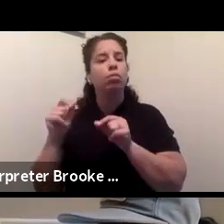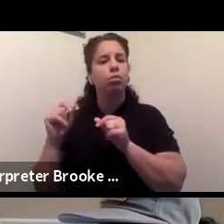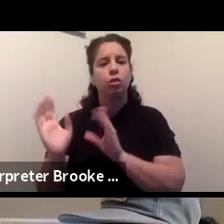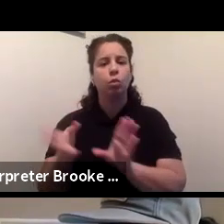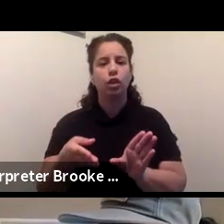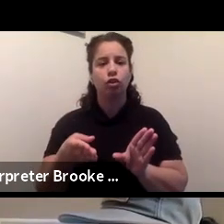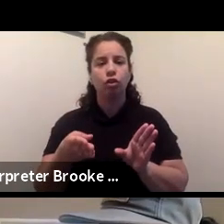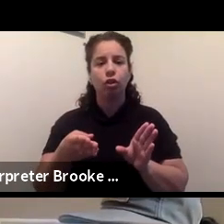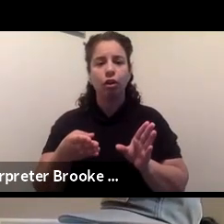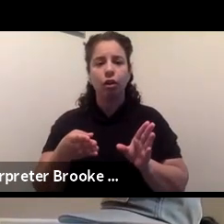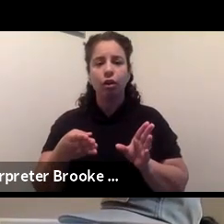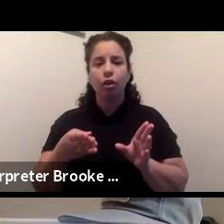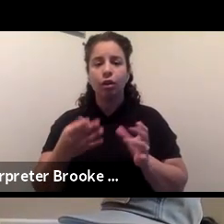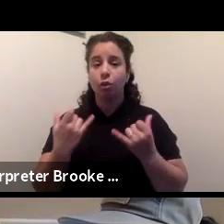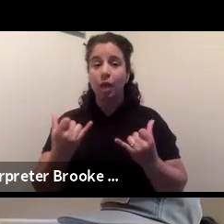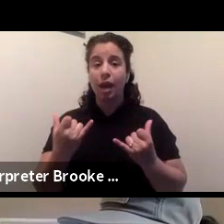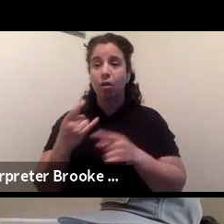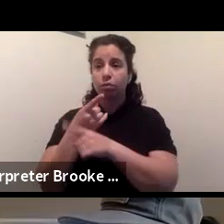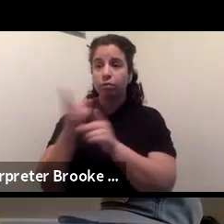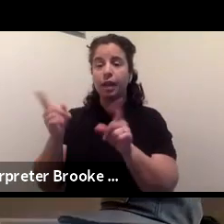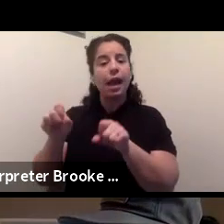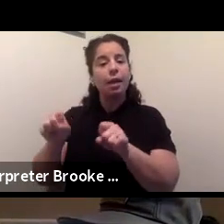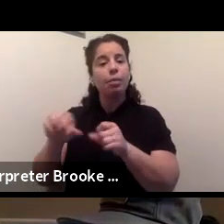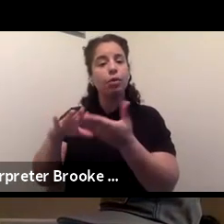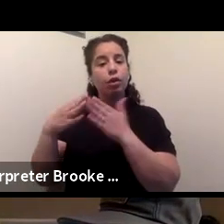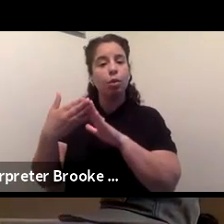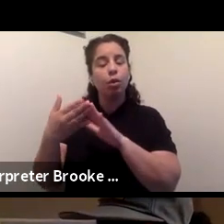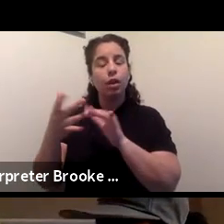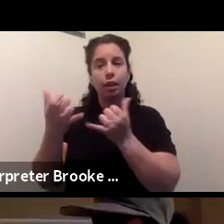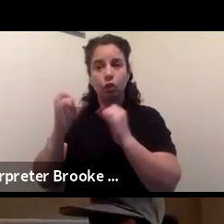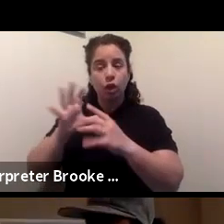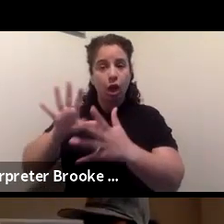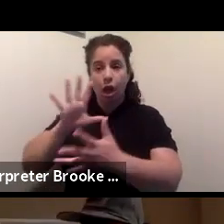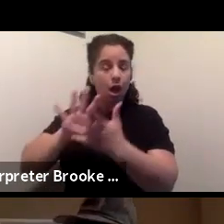is now trying to reorient towards